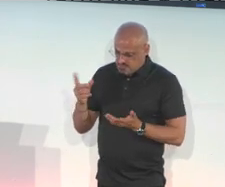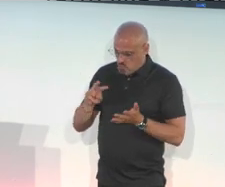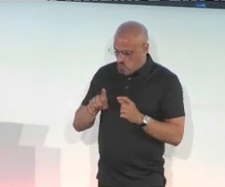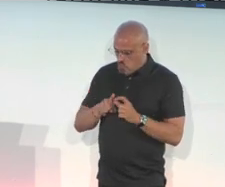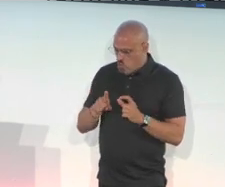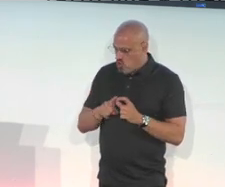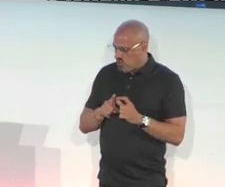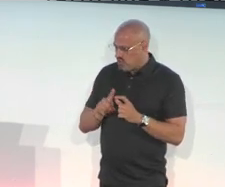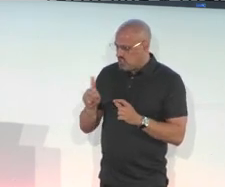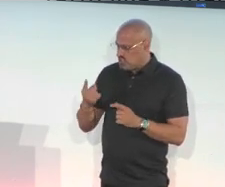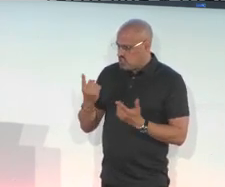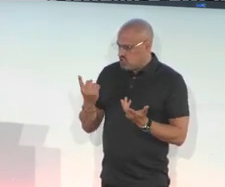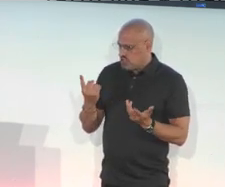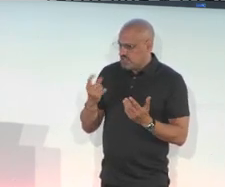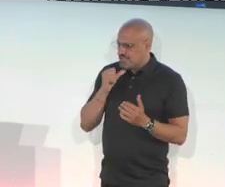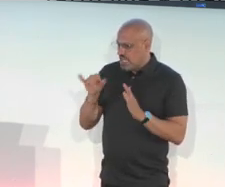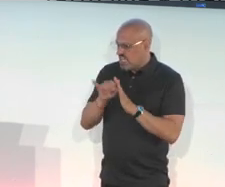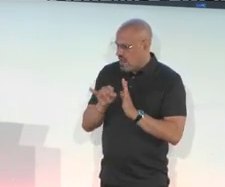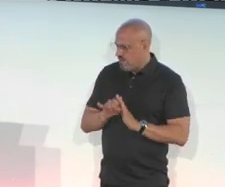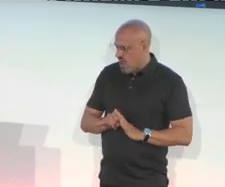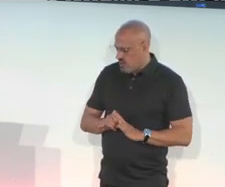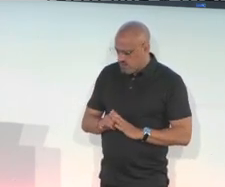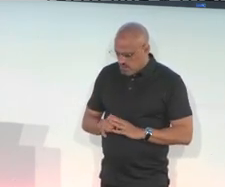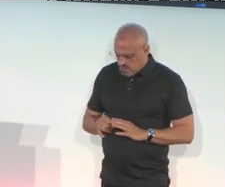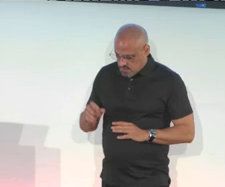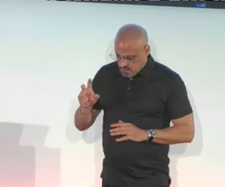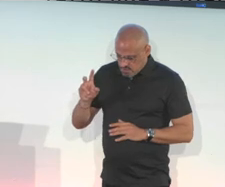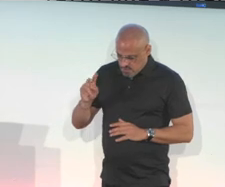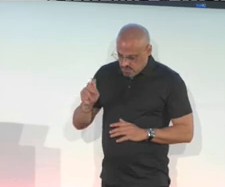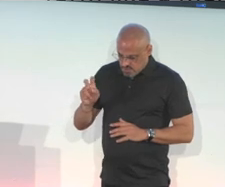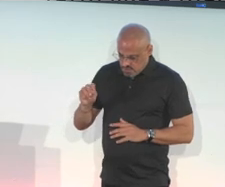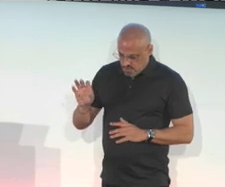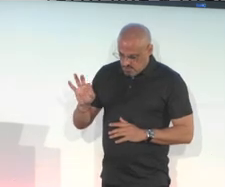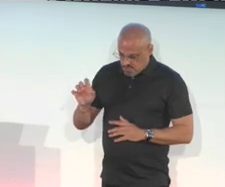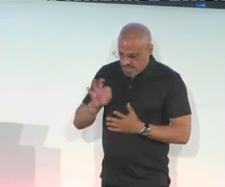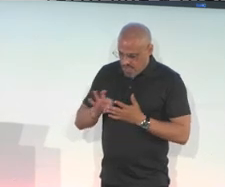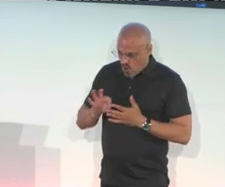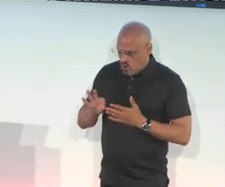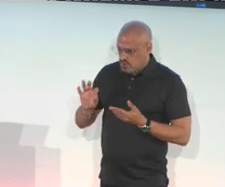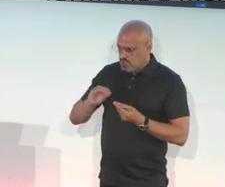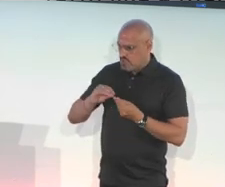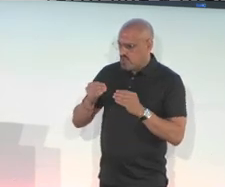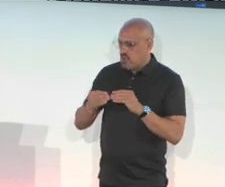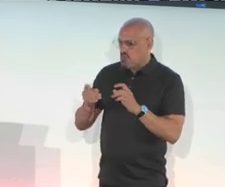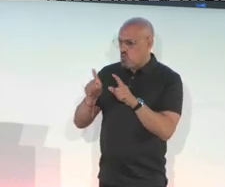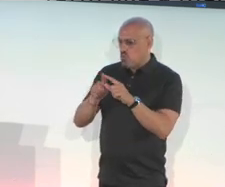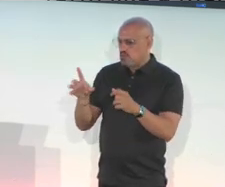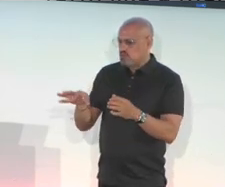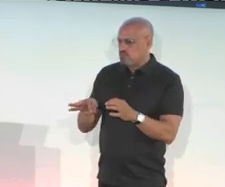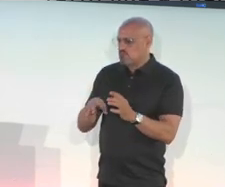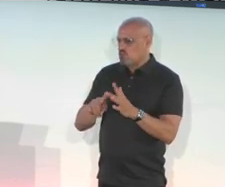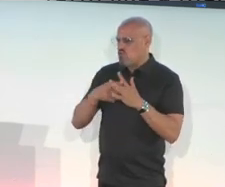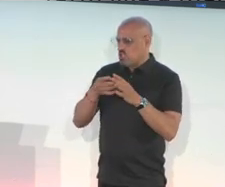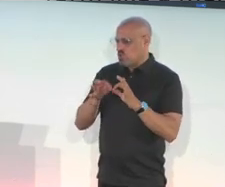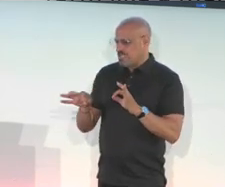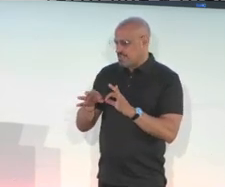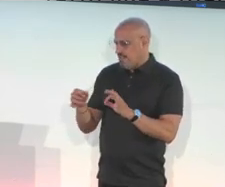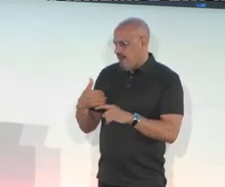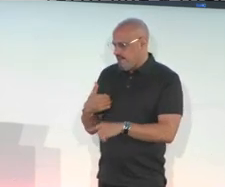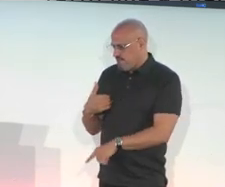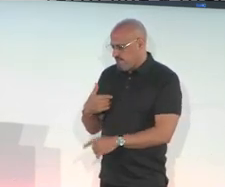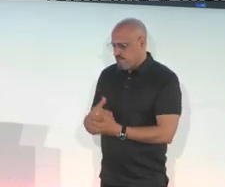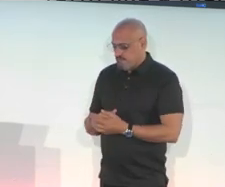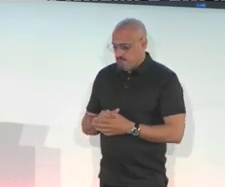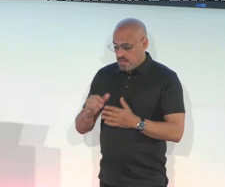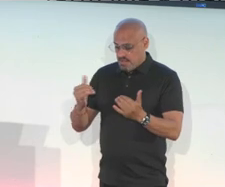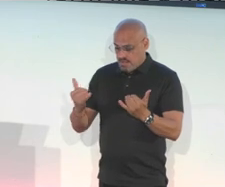were just not identified. And numcount is the number of words in the original sentence. Now,